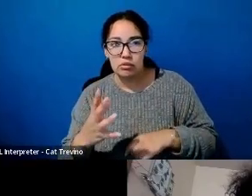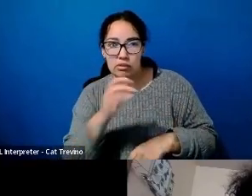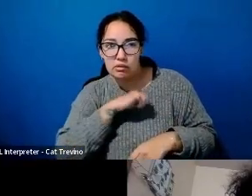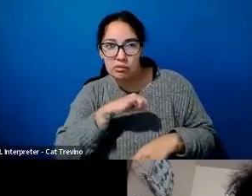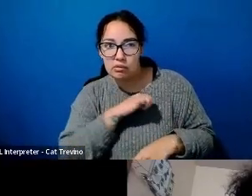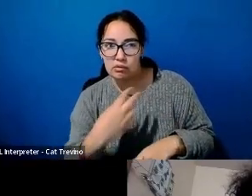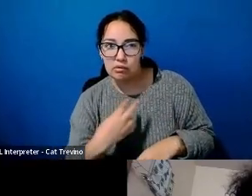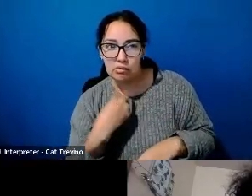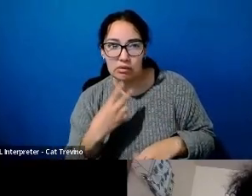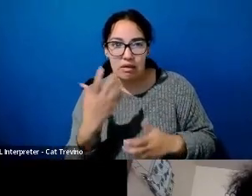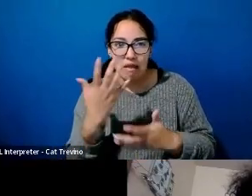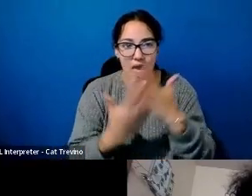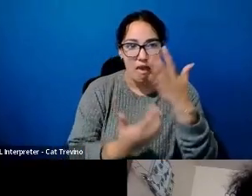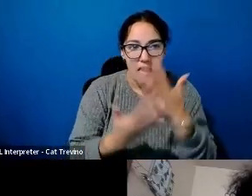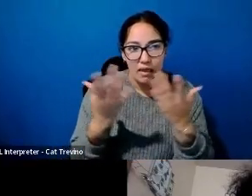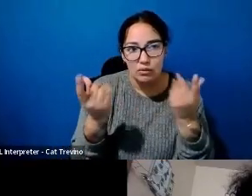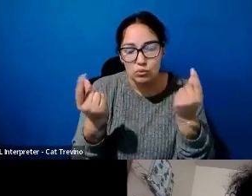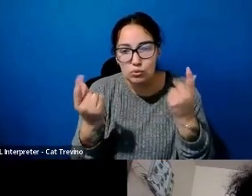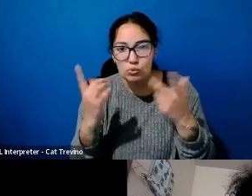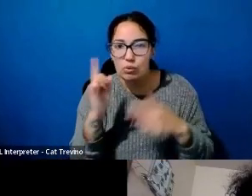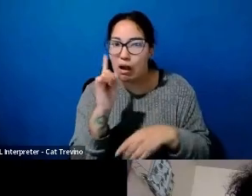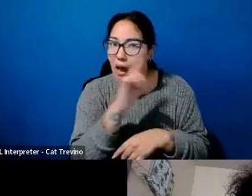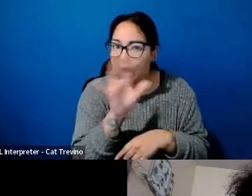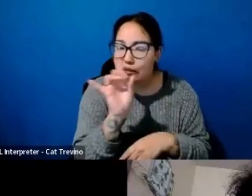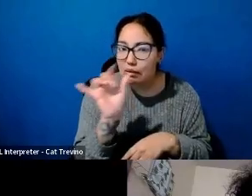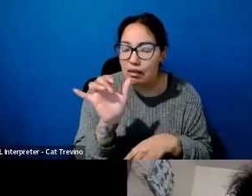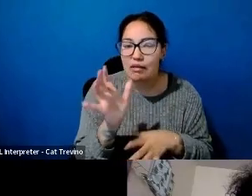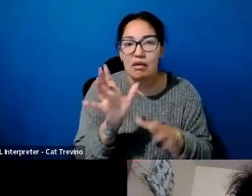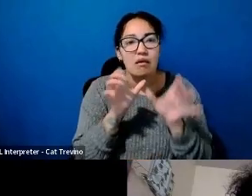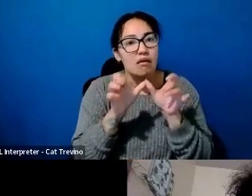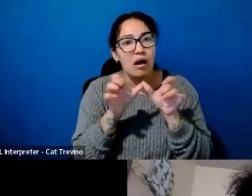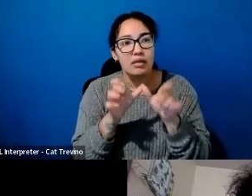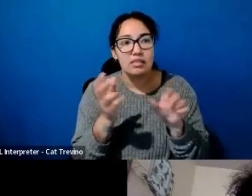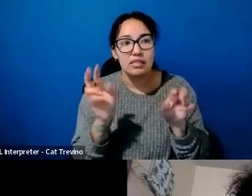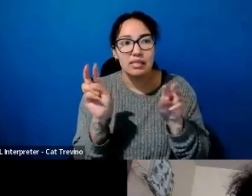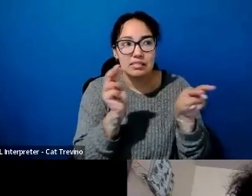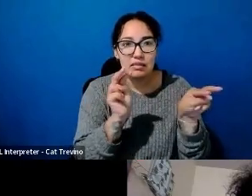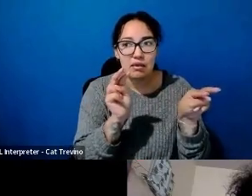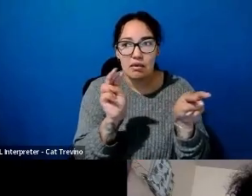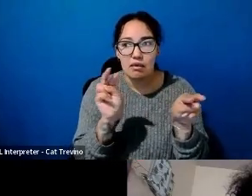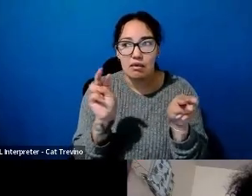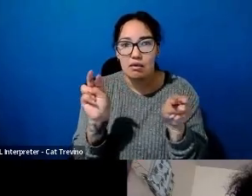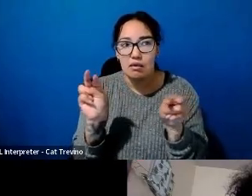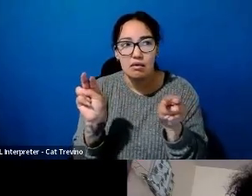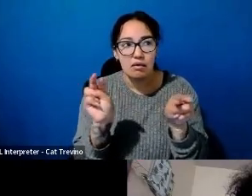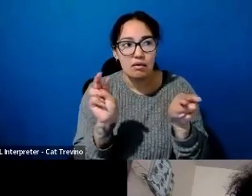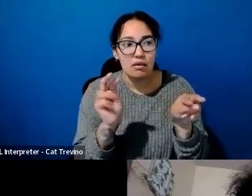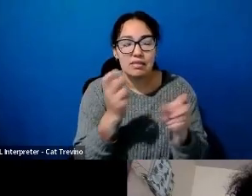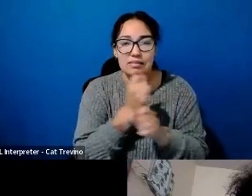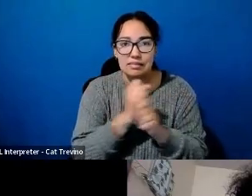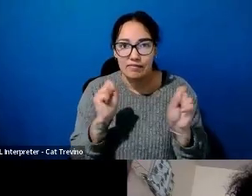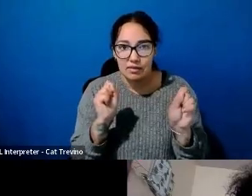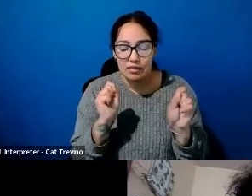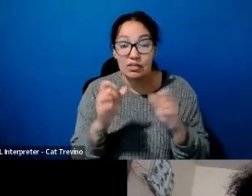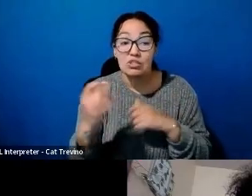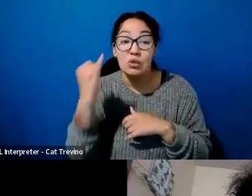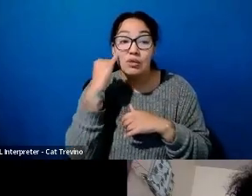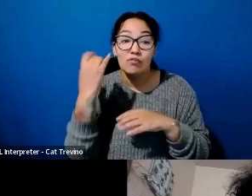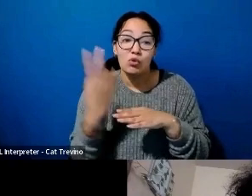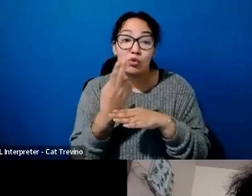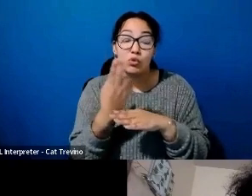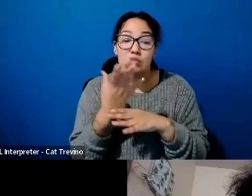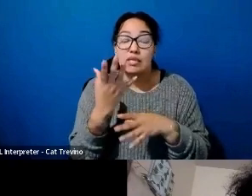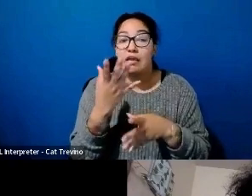their hands, what their eyes look like. We're constantly scanning for safety. And so if you're using